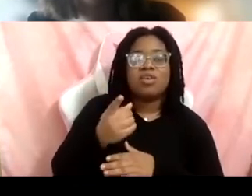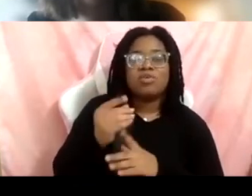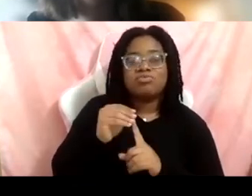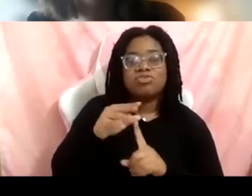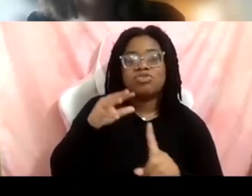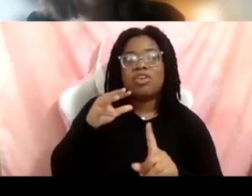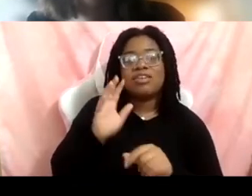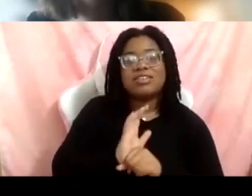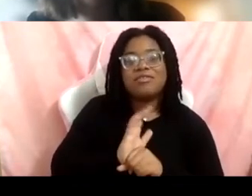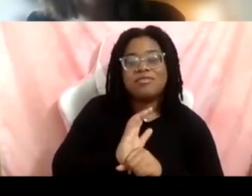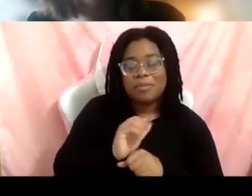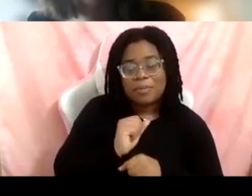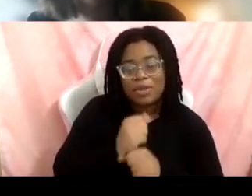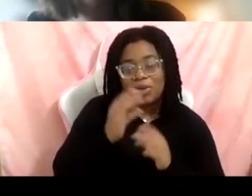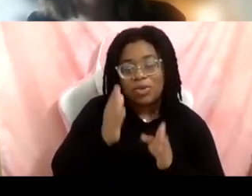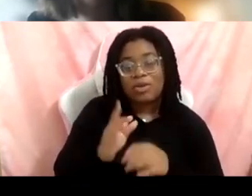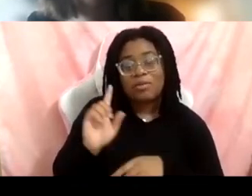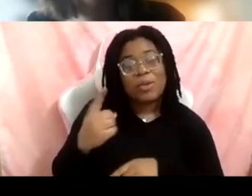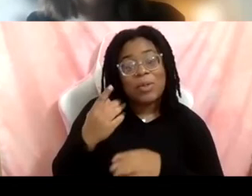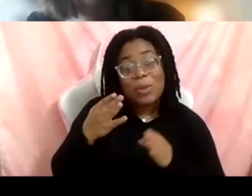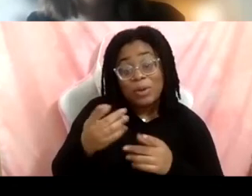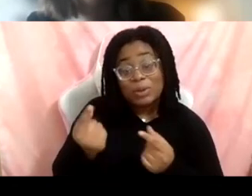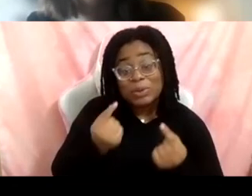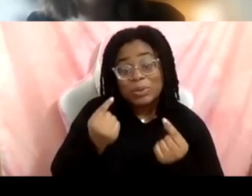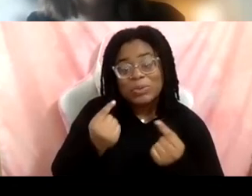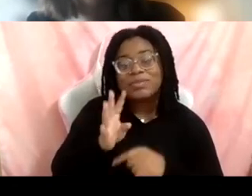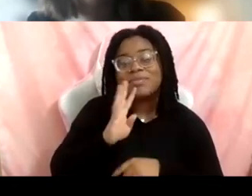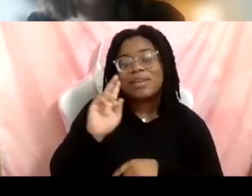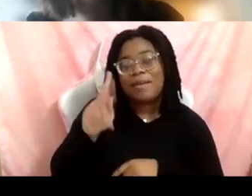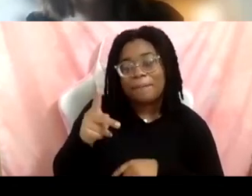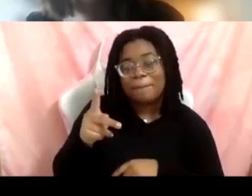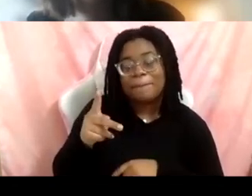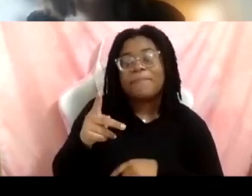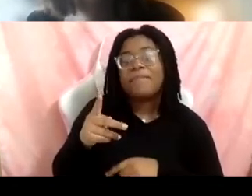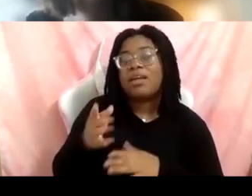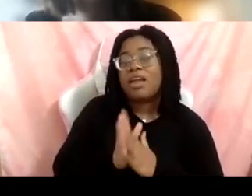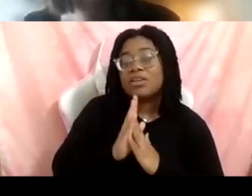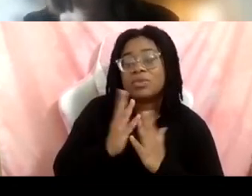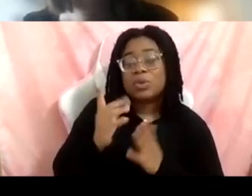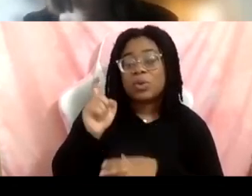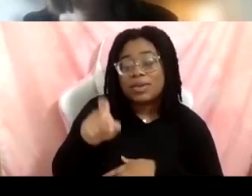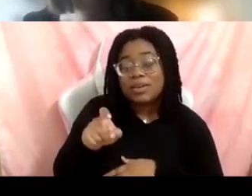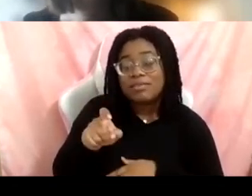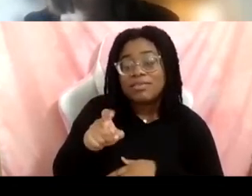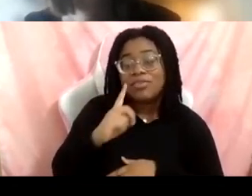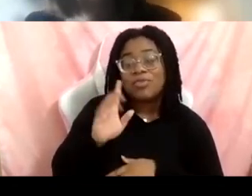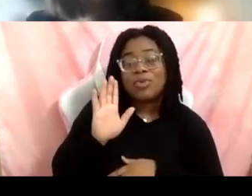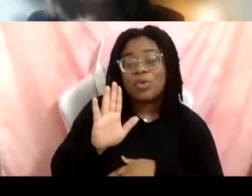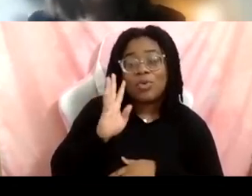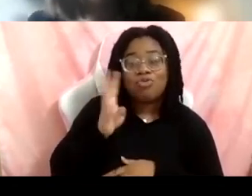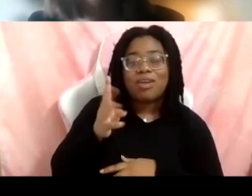filmmaker. But the only way to do it is to speak up and say what you need to bring your creative to